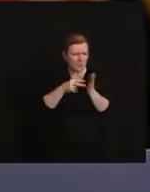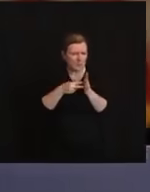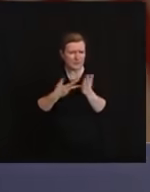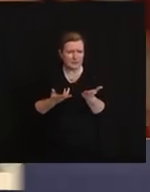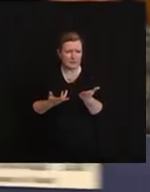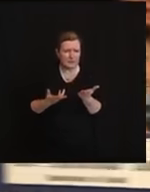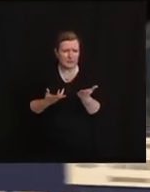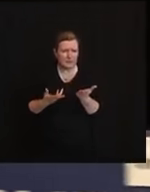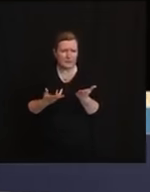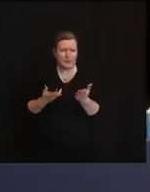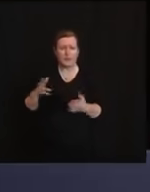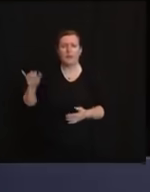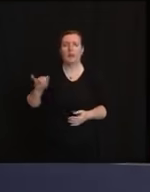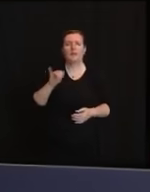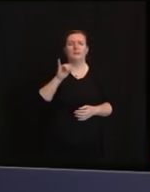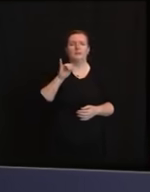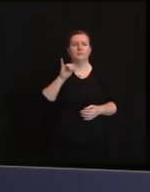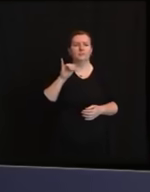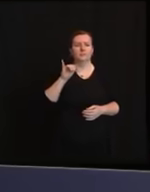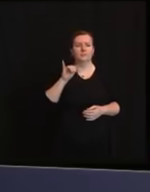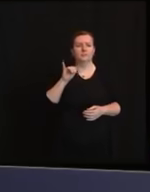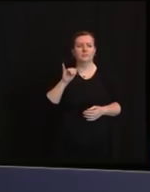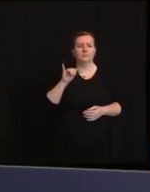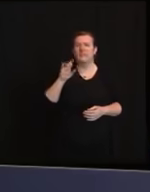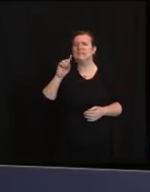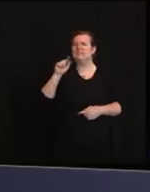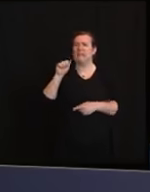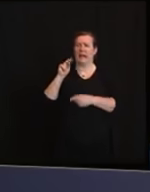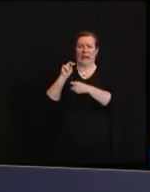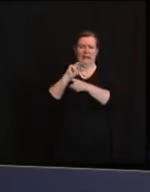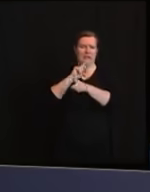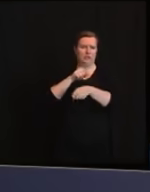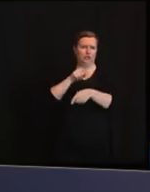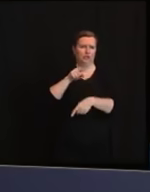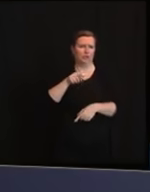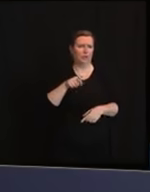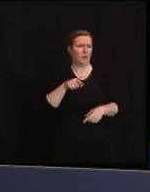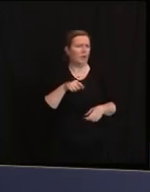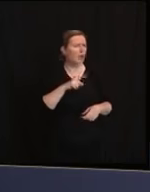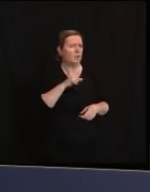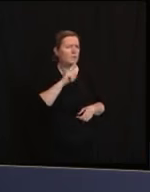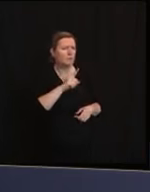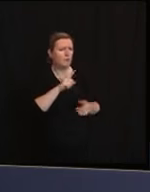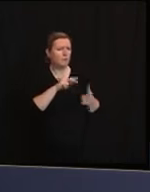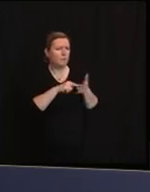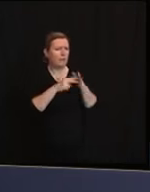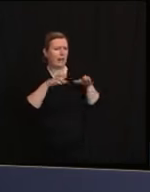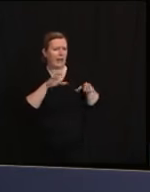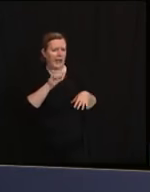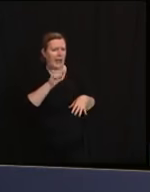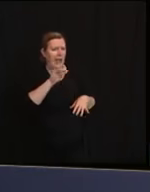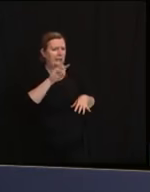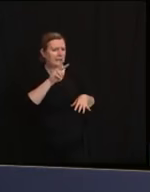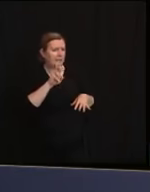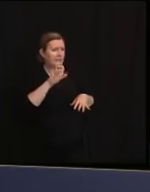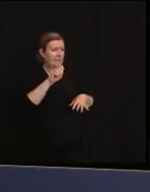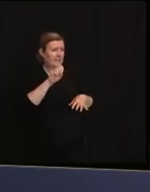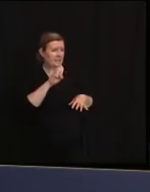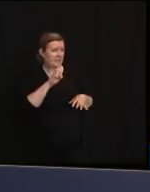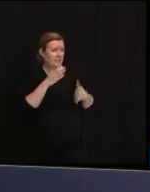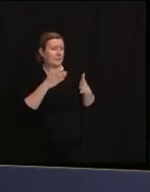Don't know what that means, the active cases, so we'd probably have to look into what you're saying about what New York State is